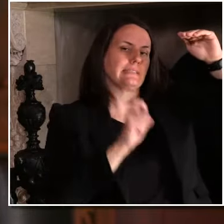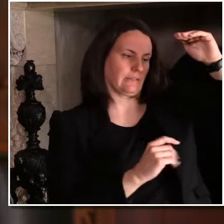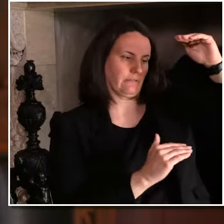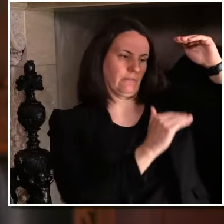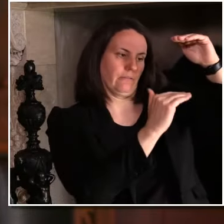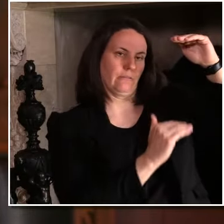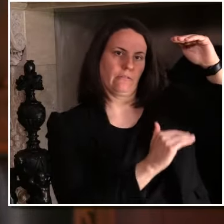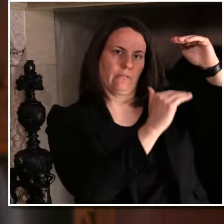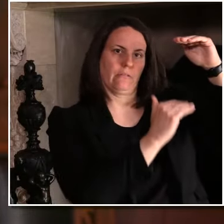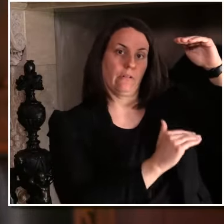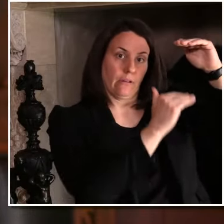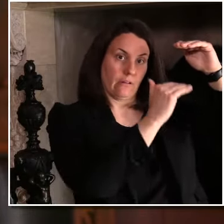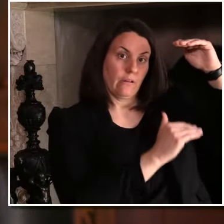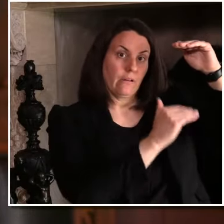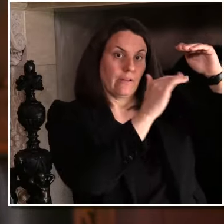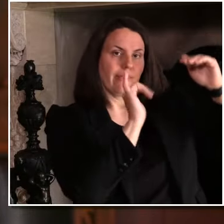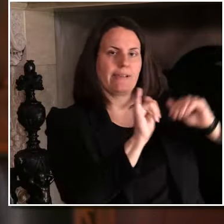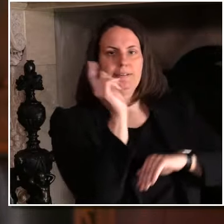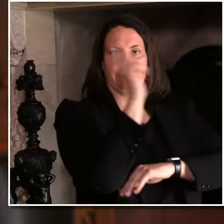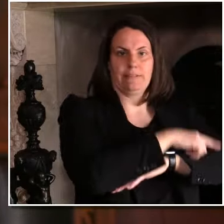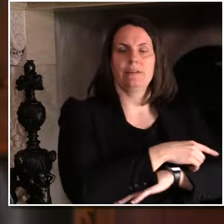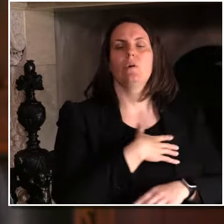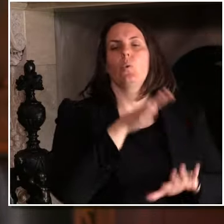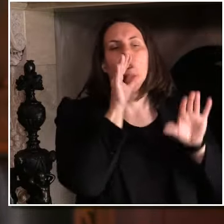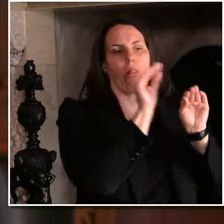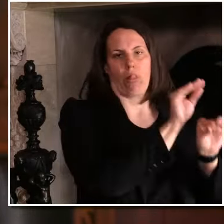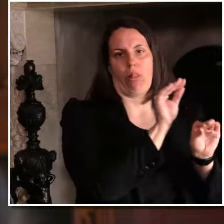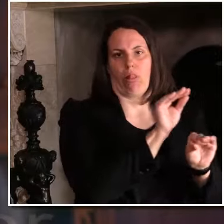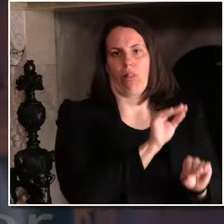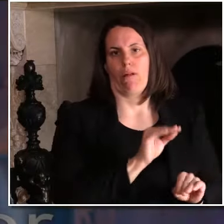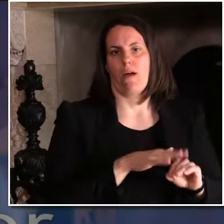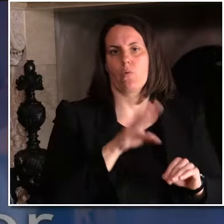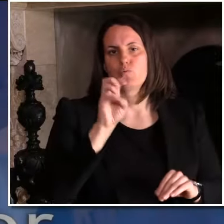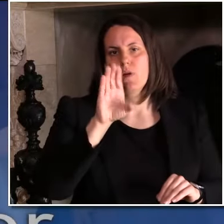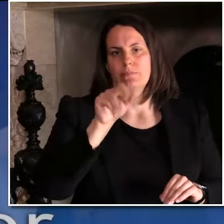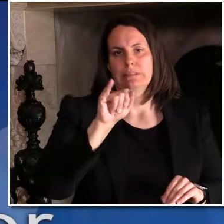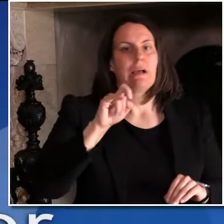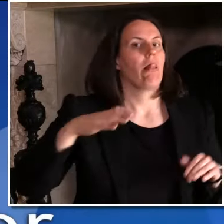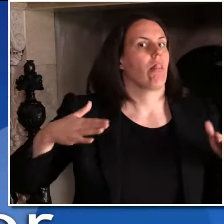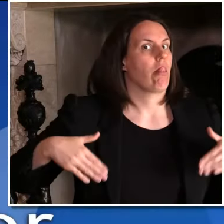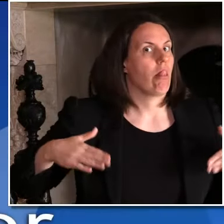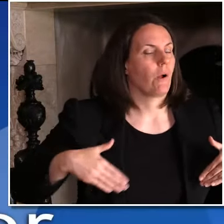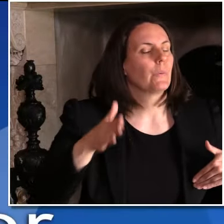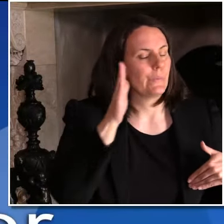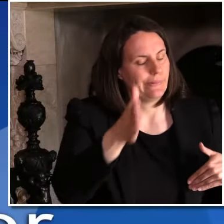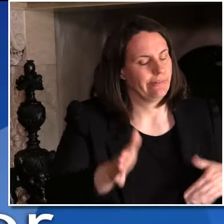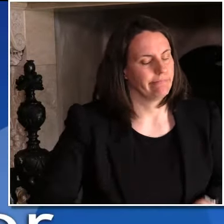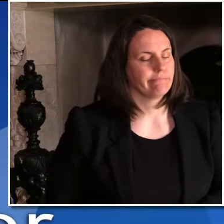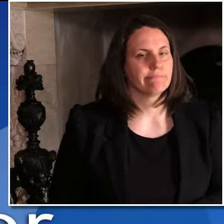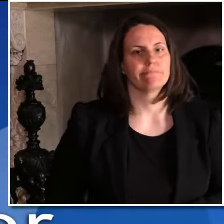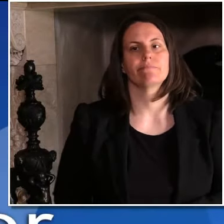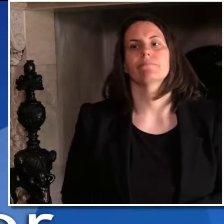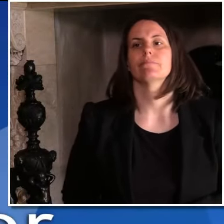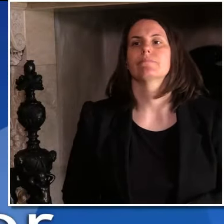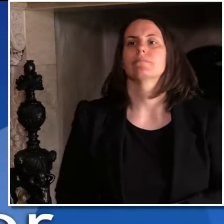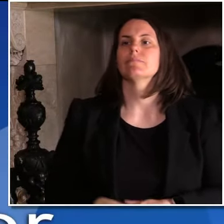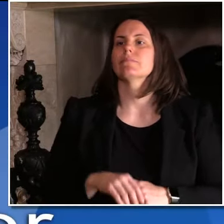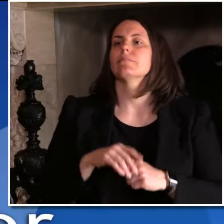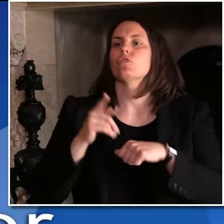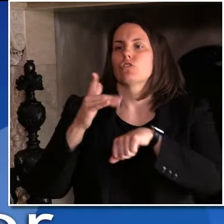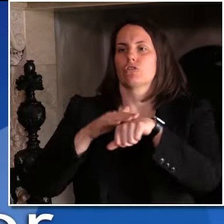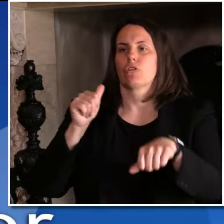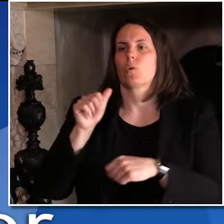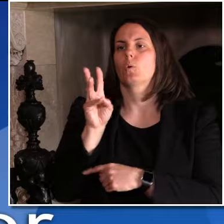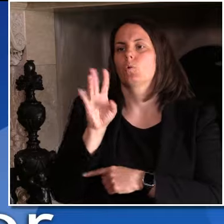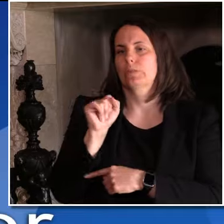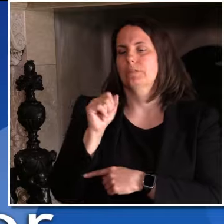tuned, but that is coming very soon. Thank you, Caitlin. Now to West Politics and Stephanie Hoff. Stephanie?